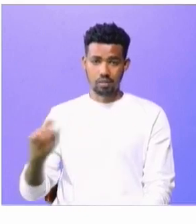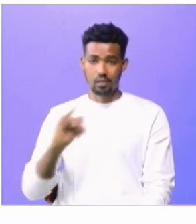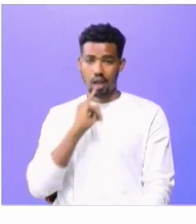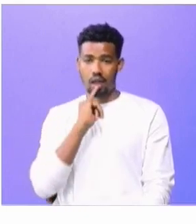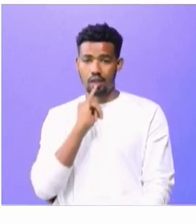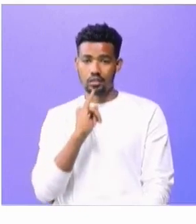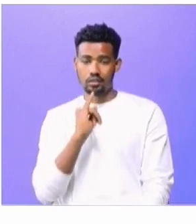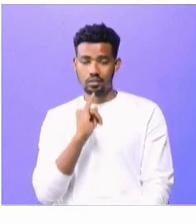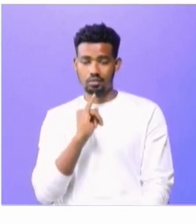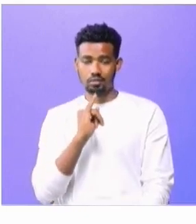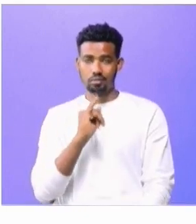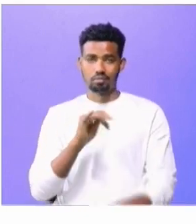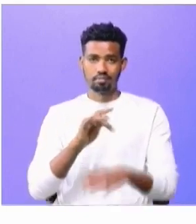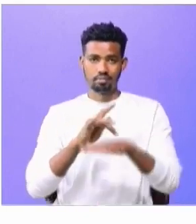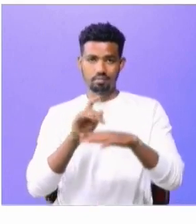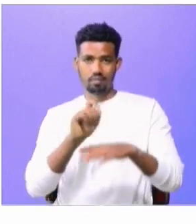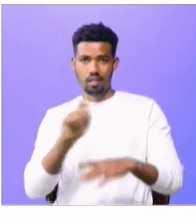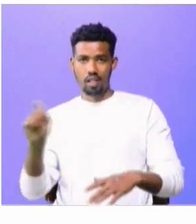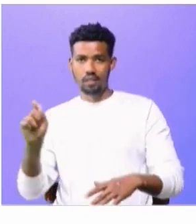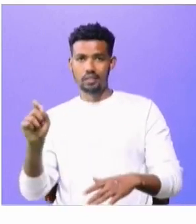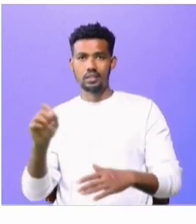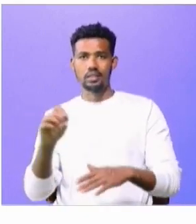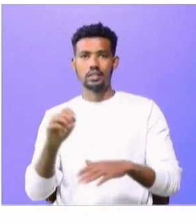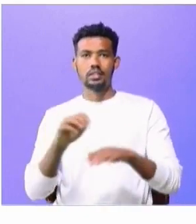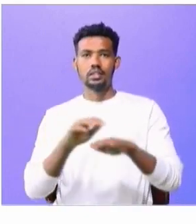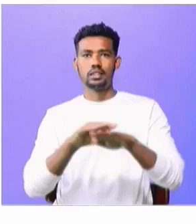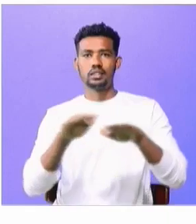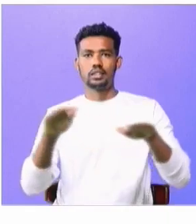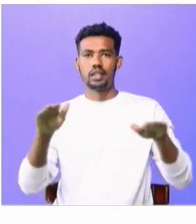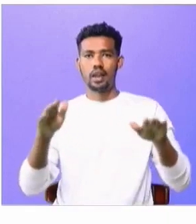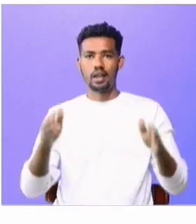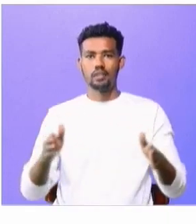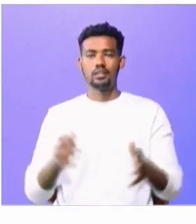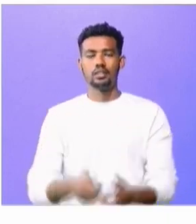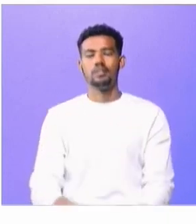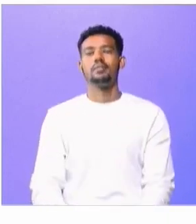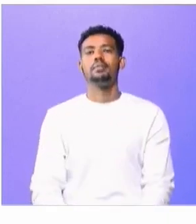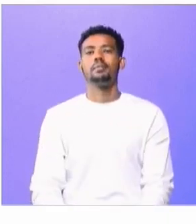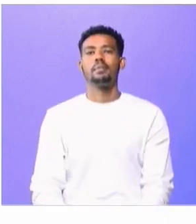is blank the desk.